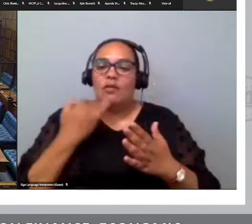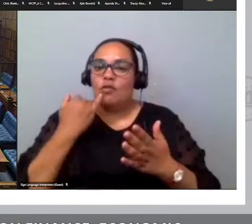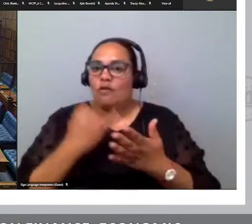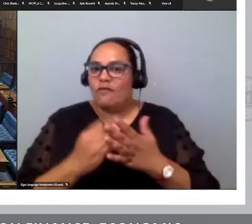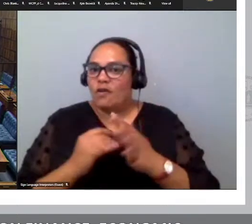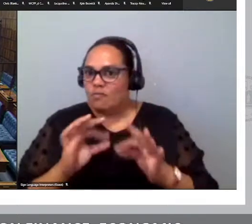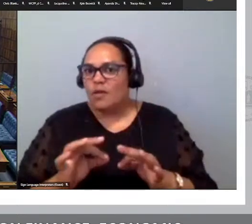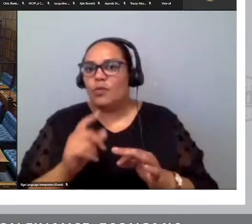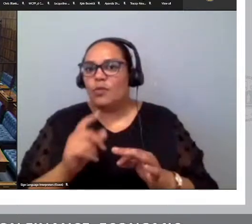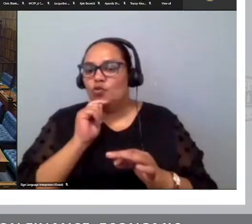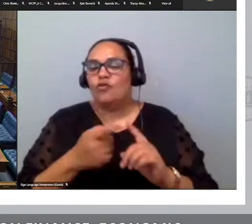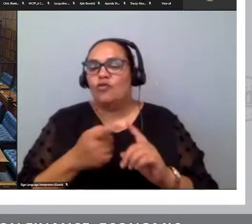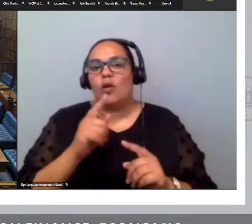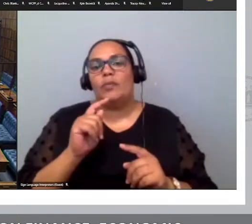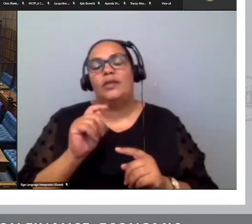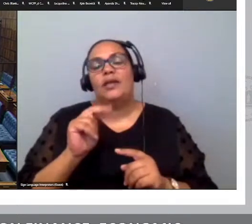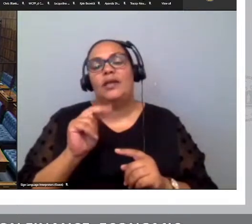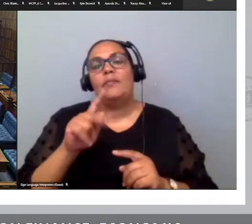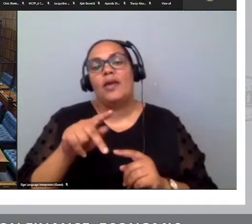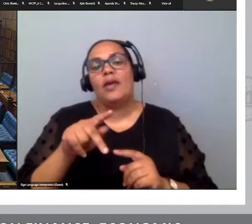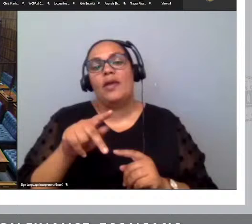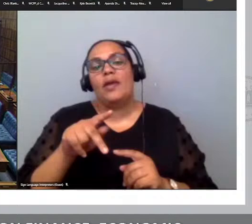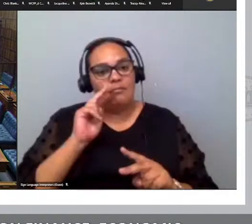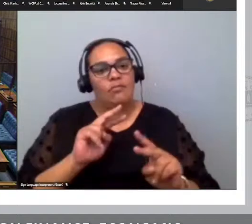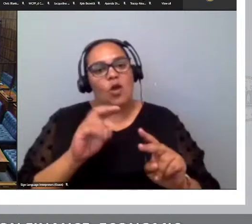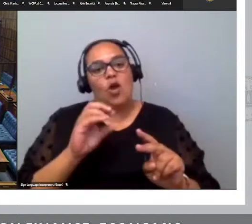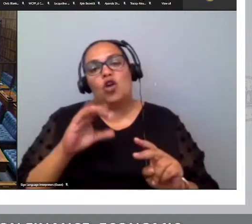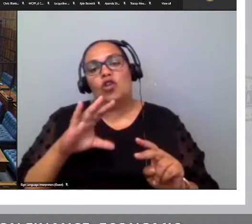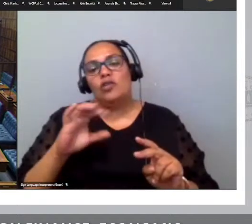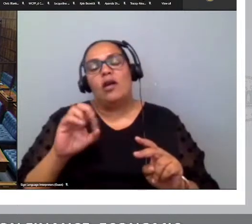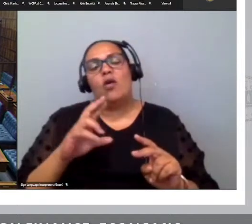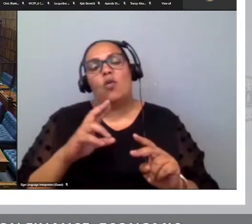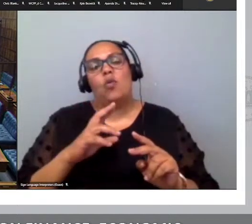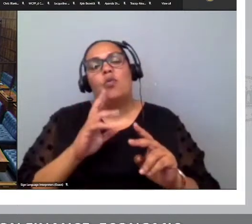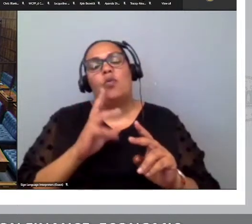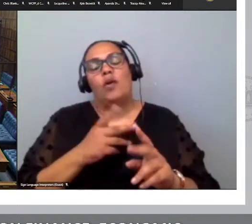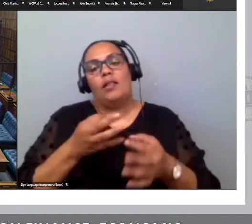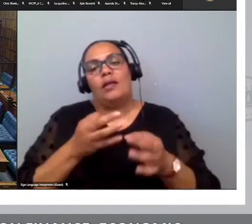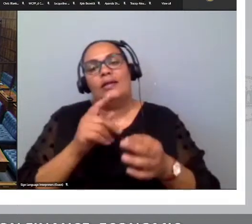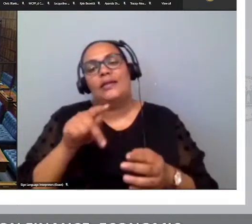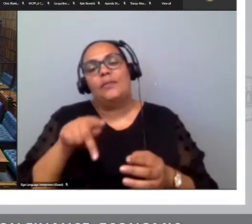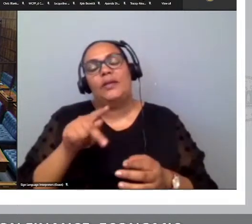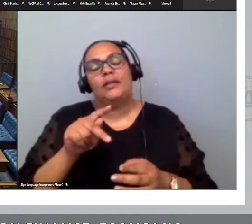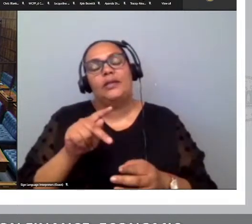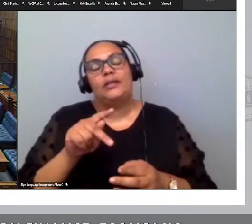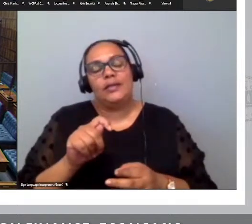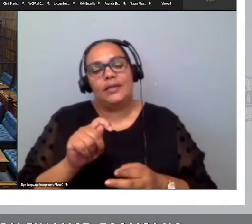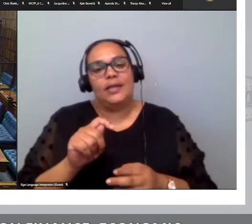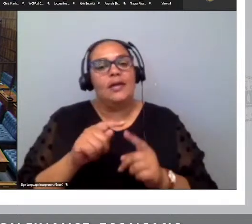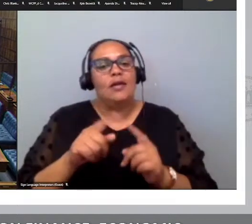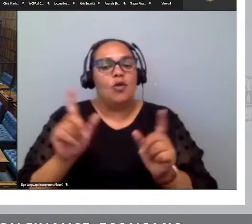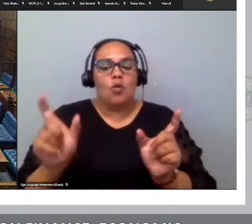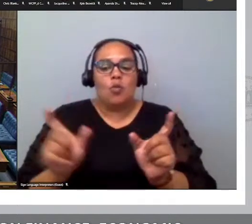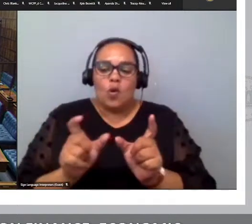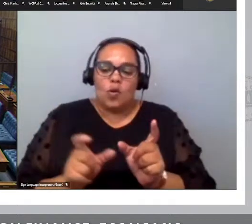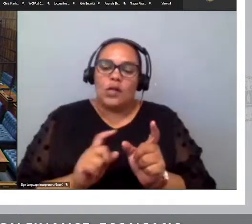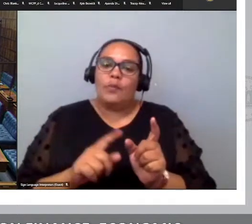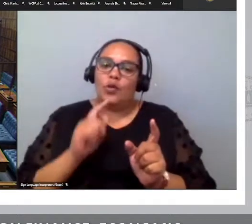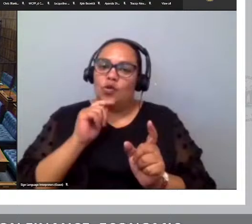think definitely from a tnpa perspective um Oscar will talk to the TPA TPT component but we are